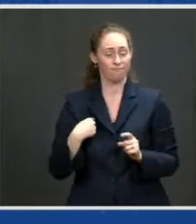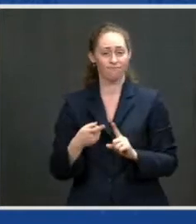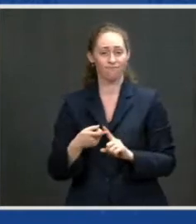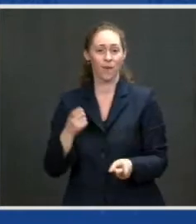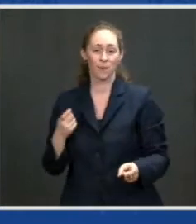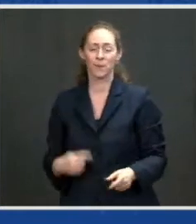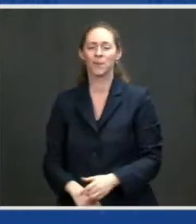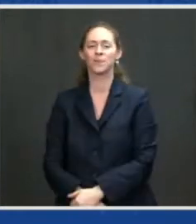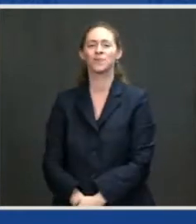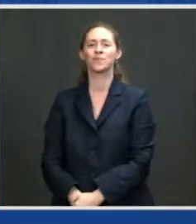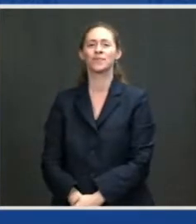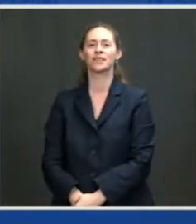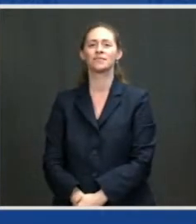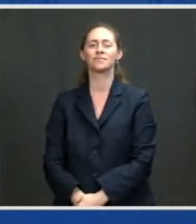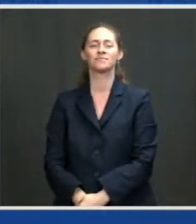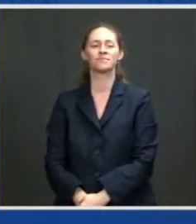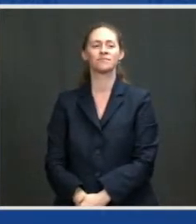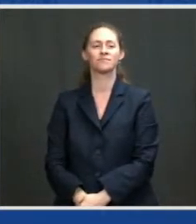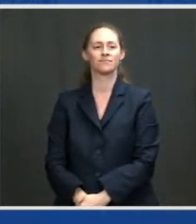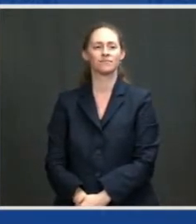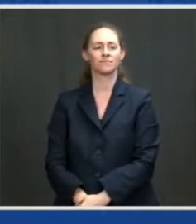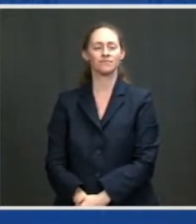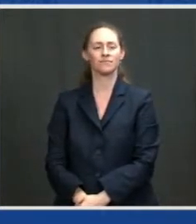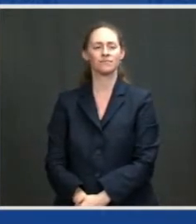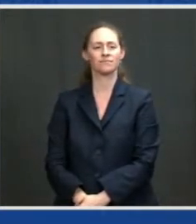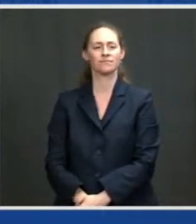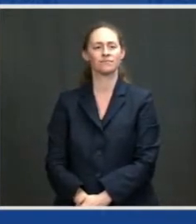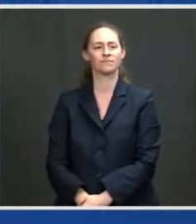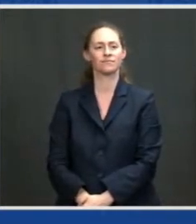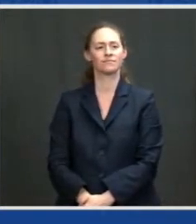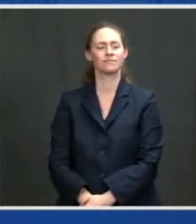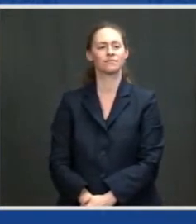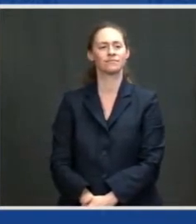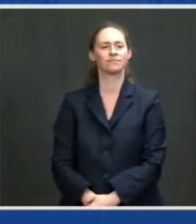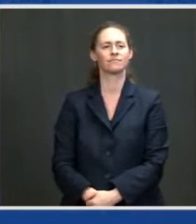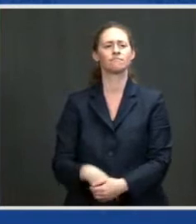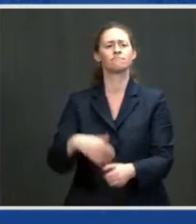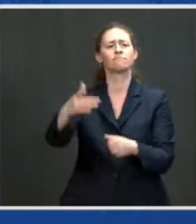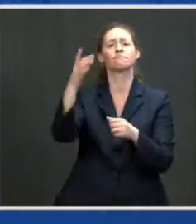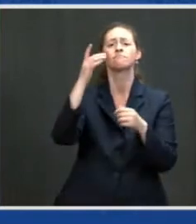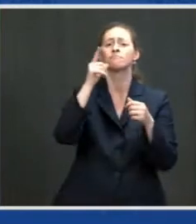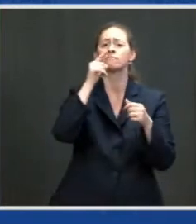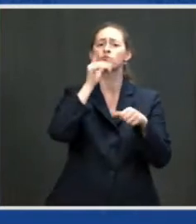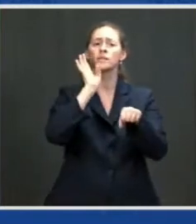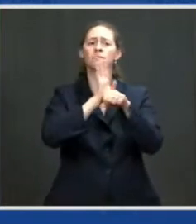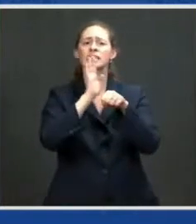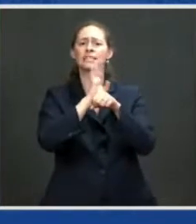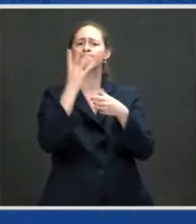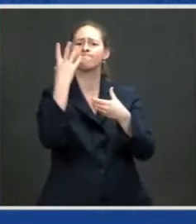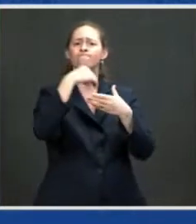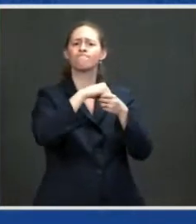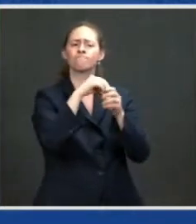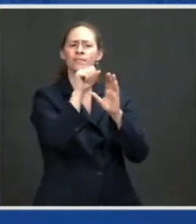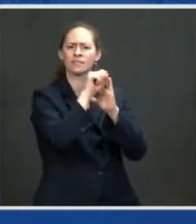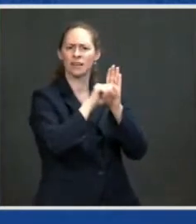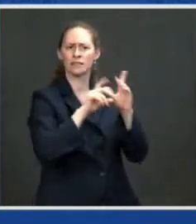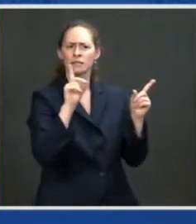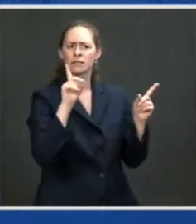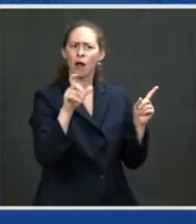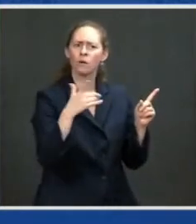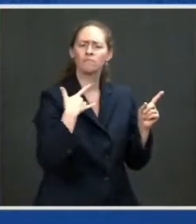state. It used to be corporations felt they had responsibilities beyond their taxpayer, beyond